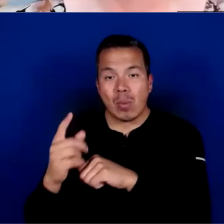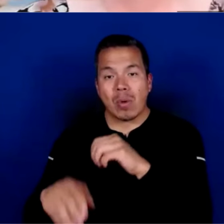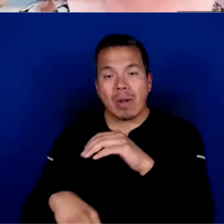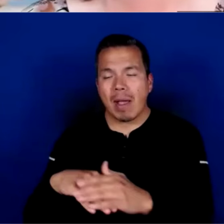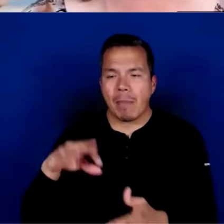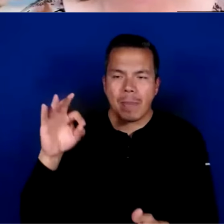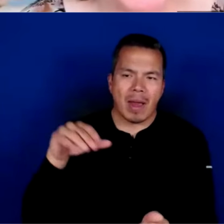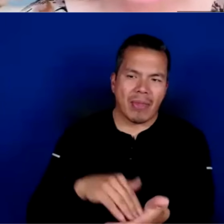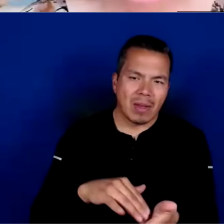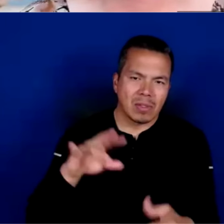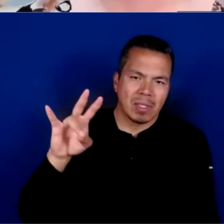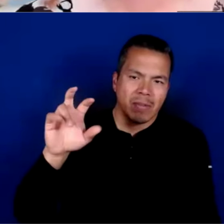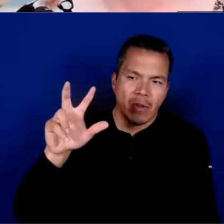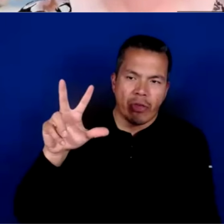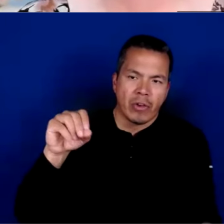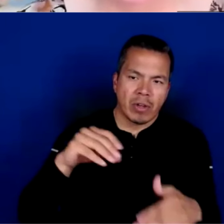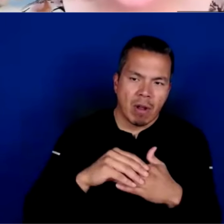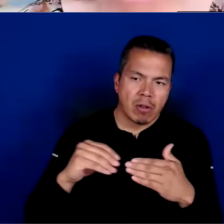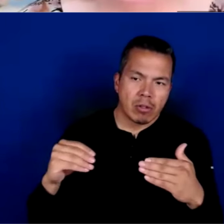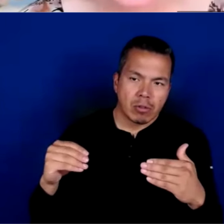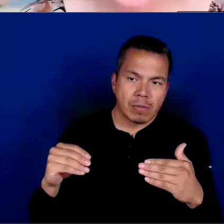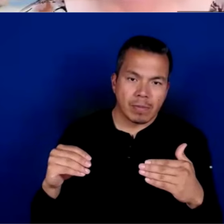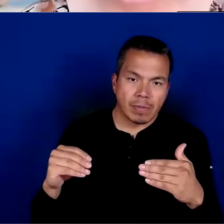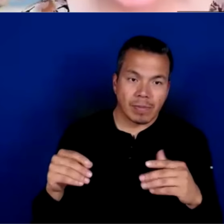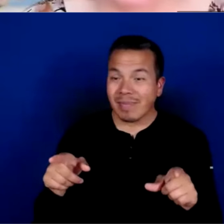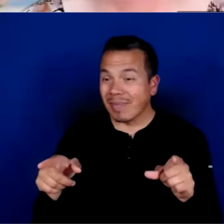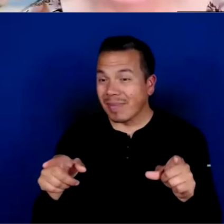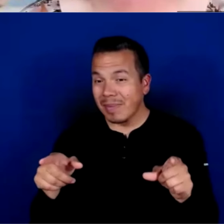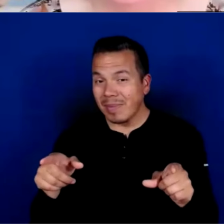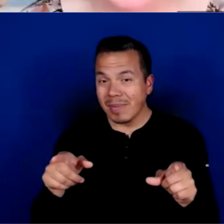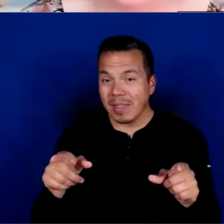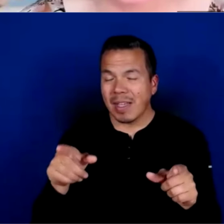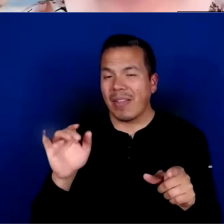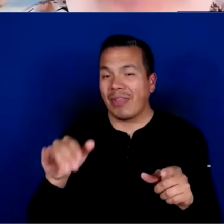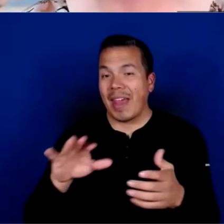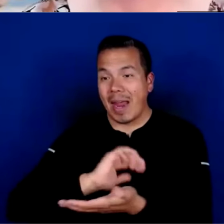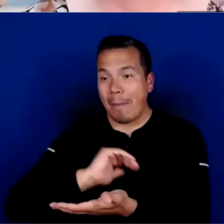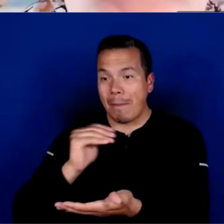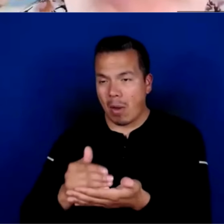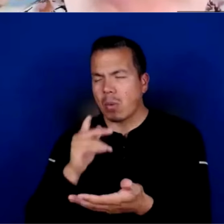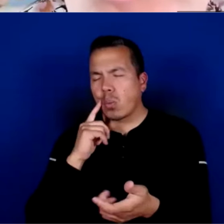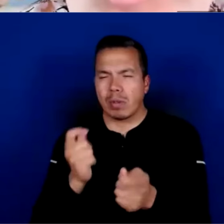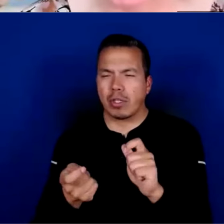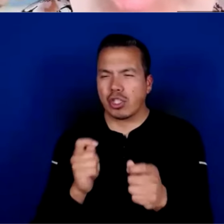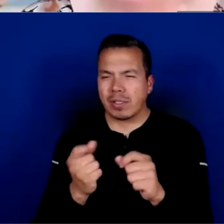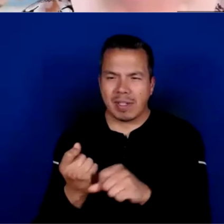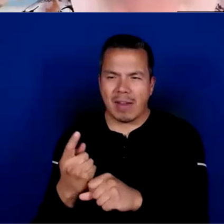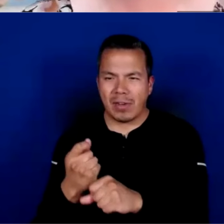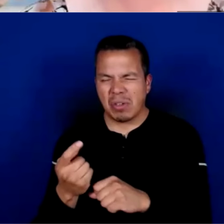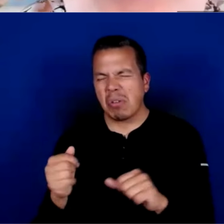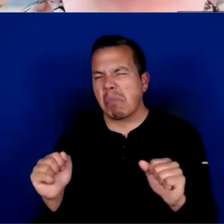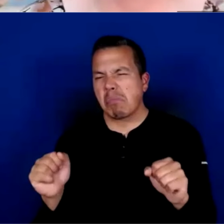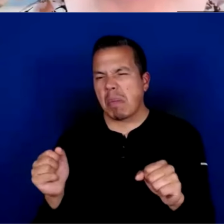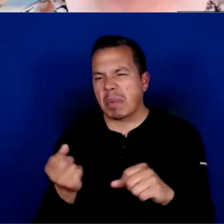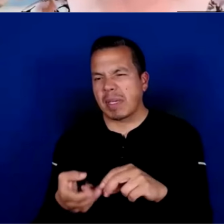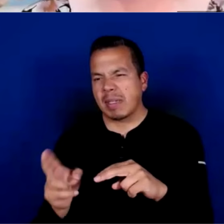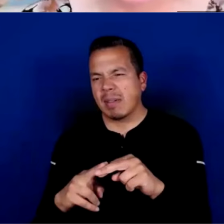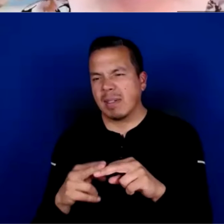$9,730. Now, those amounts are adjusted each year with that cost of living adjustment. So those probably are going to go up